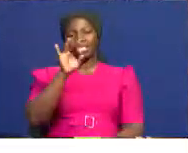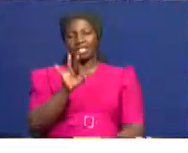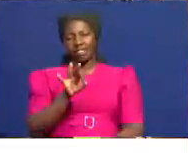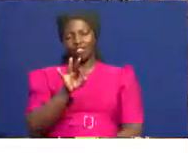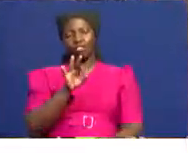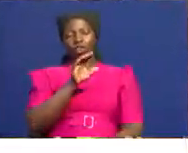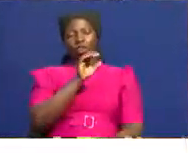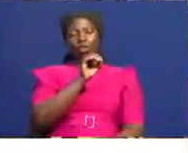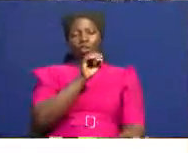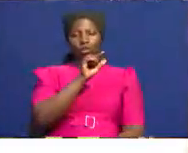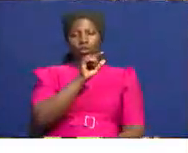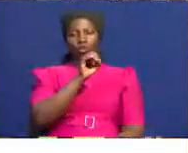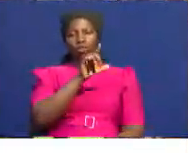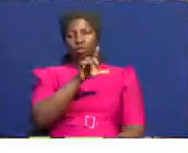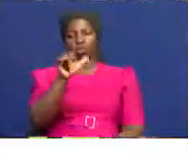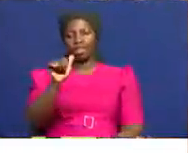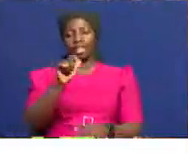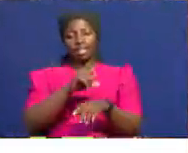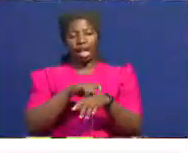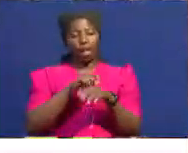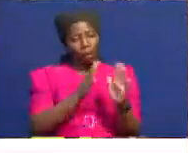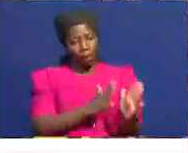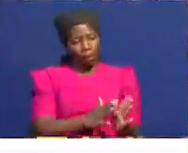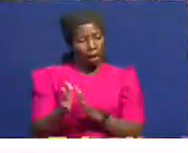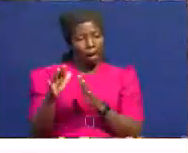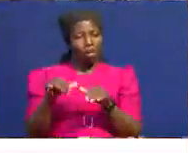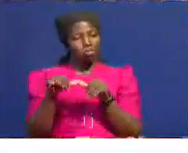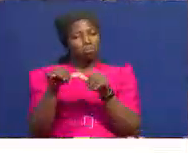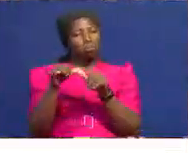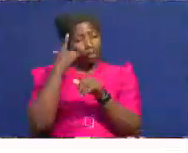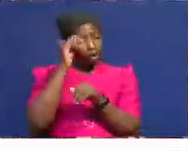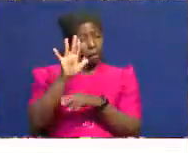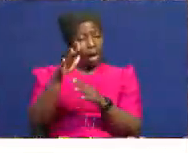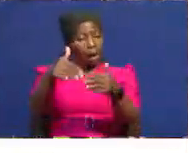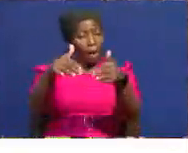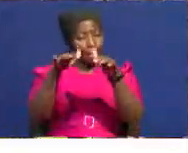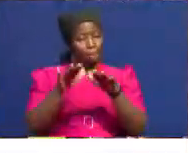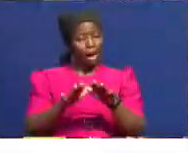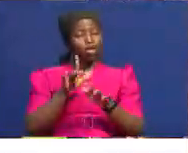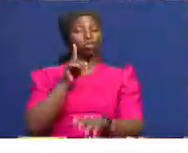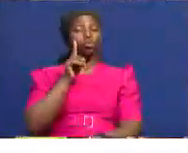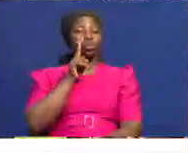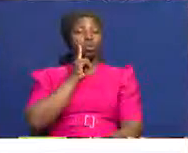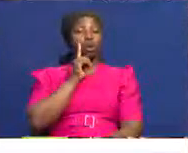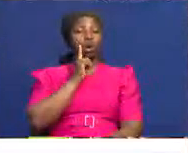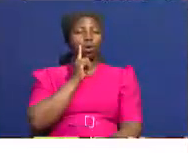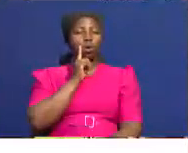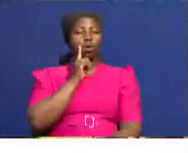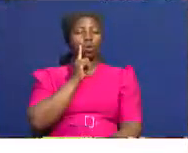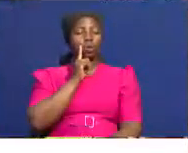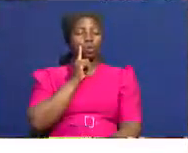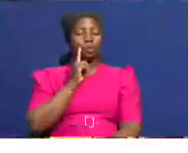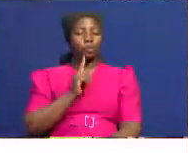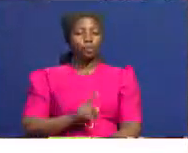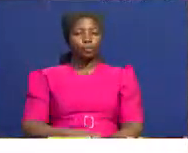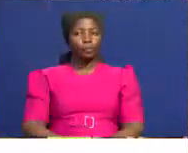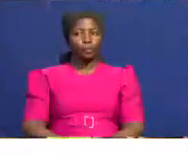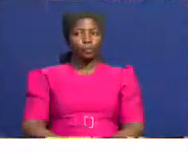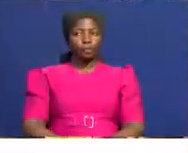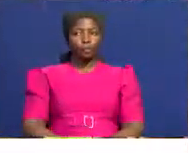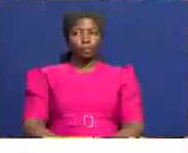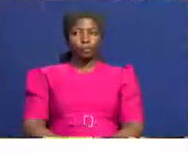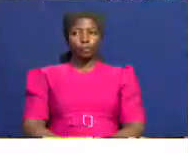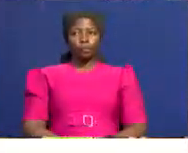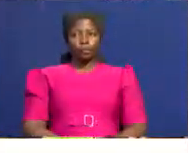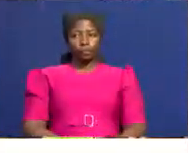Francis Ogola, even as preparations continue for his send-off tomorrow. Kamche Menza for the Legends Edition at the Ulinzi